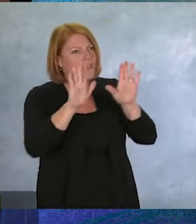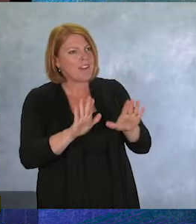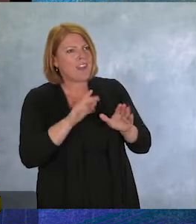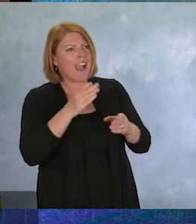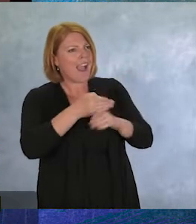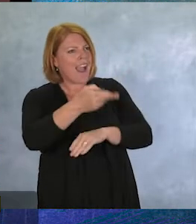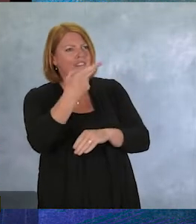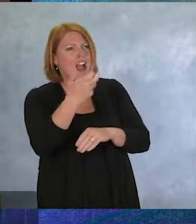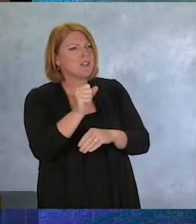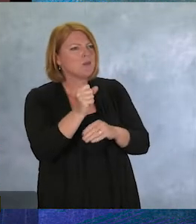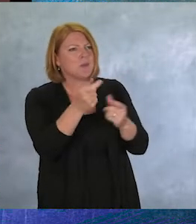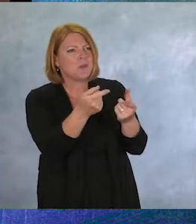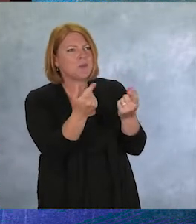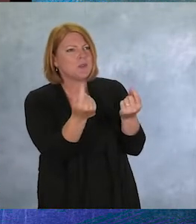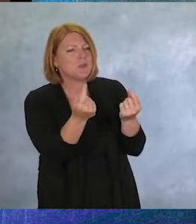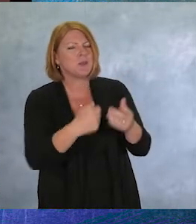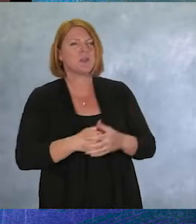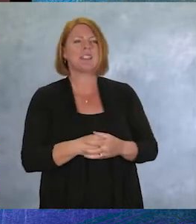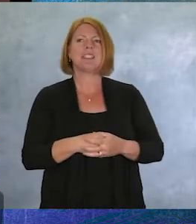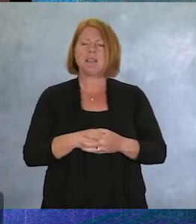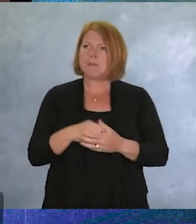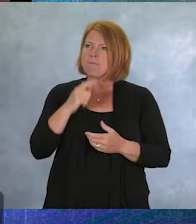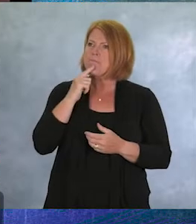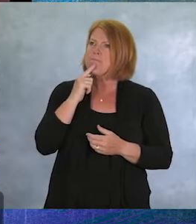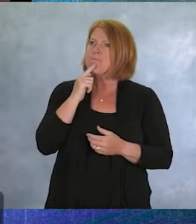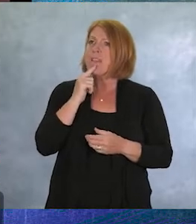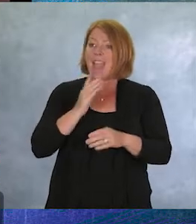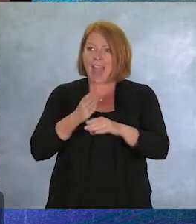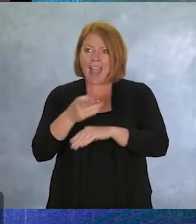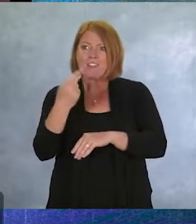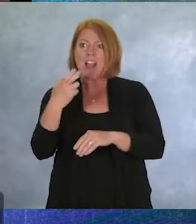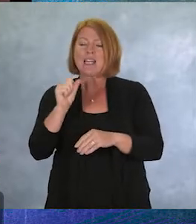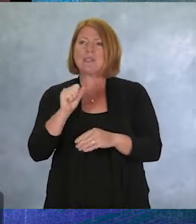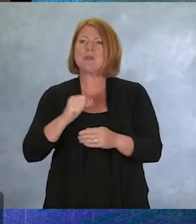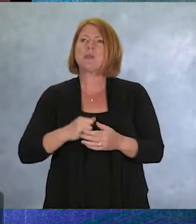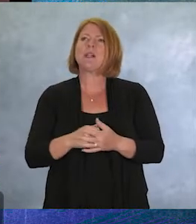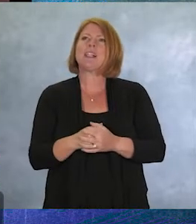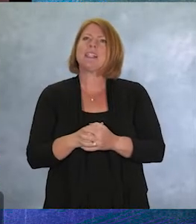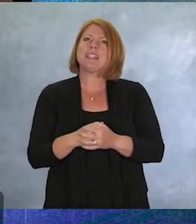you going to do after high school? High school,